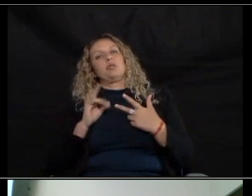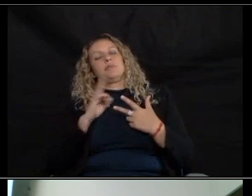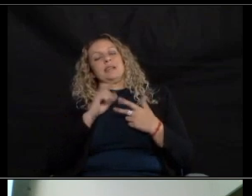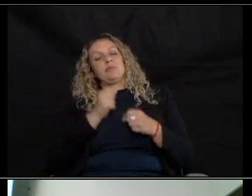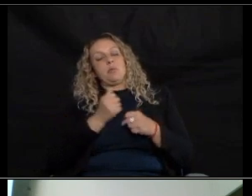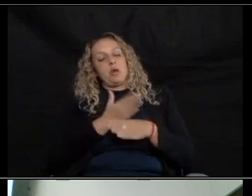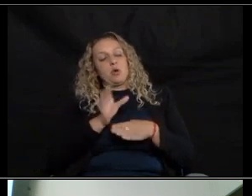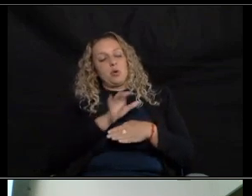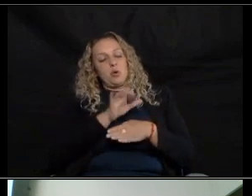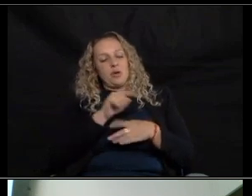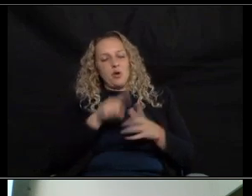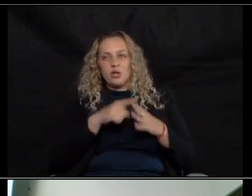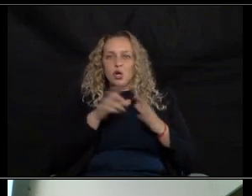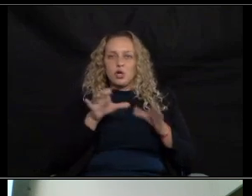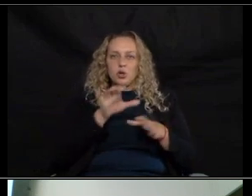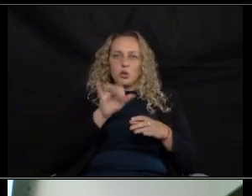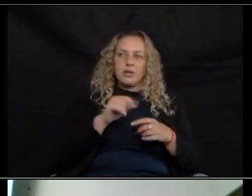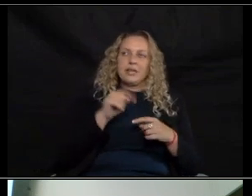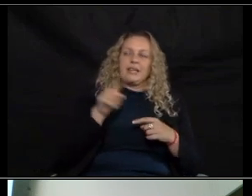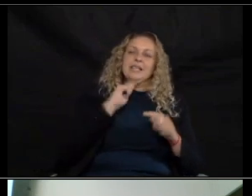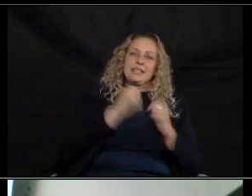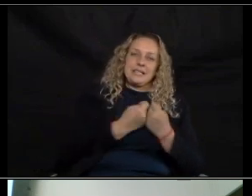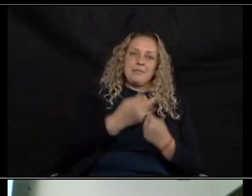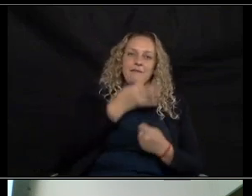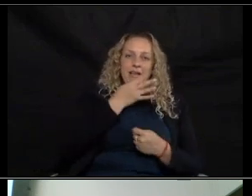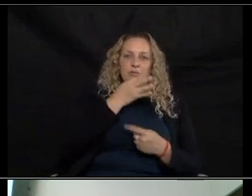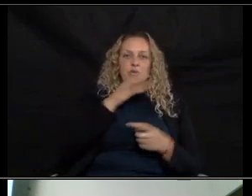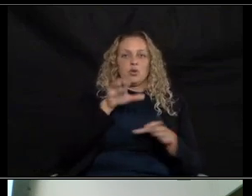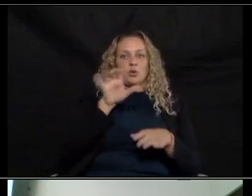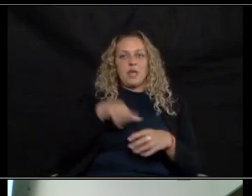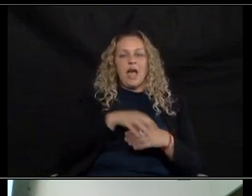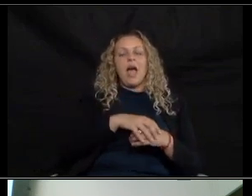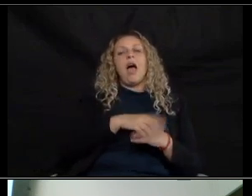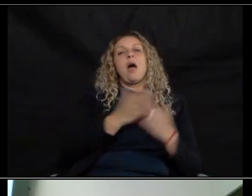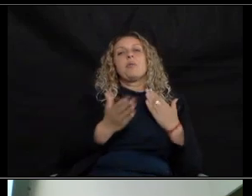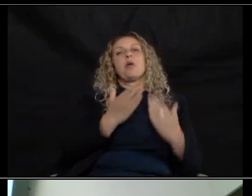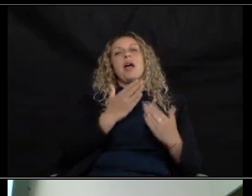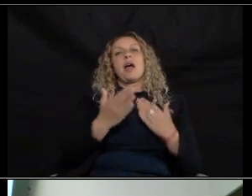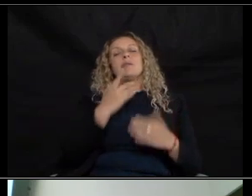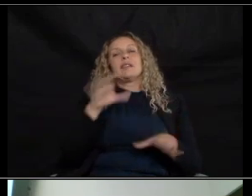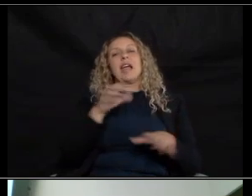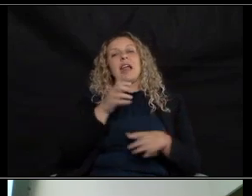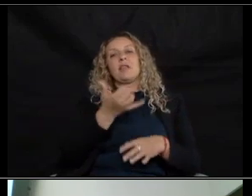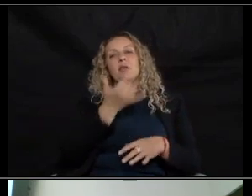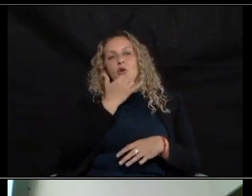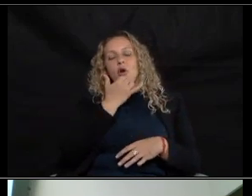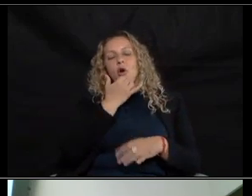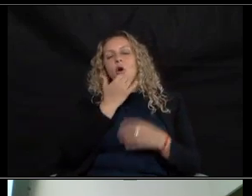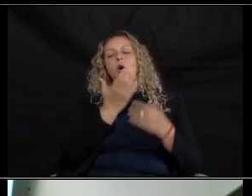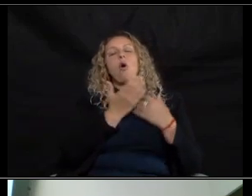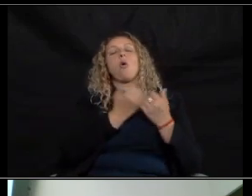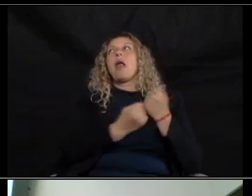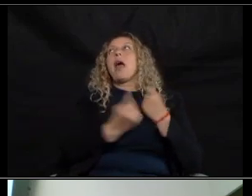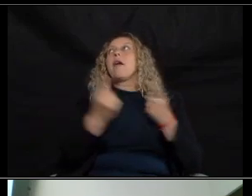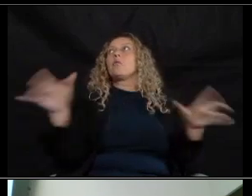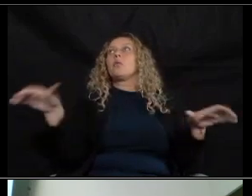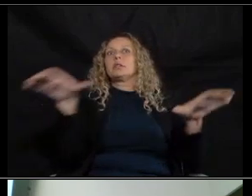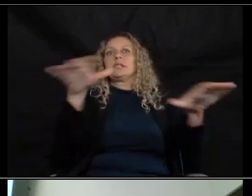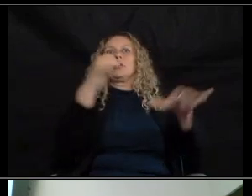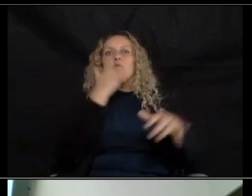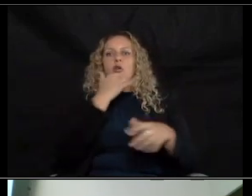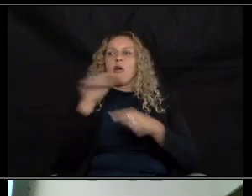do that. He's already started to do that. He's got a team of experts to do that. And perhaps if he did anything wrong, what everybody did wrong,